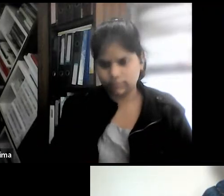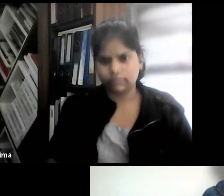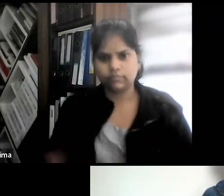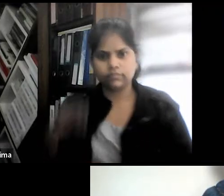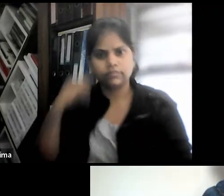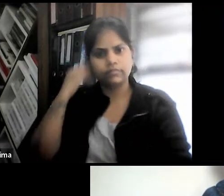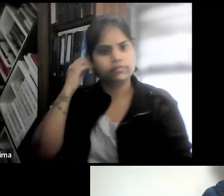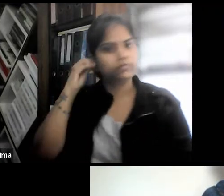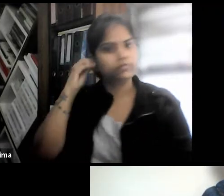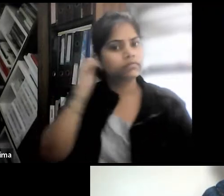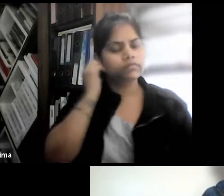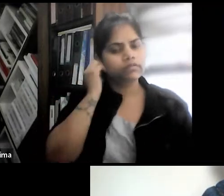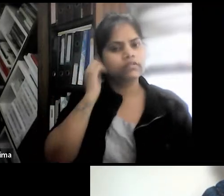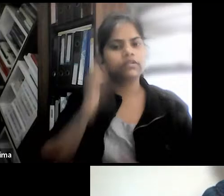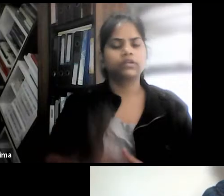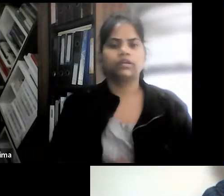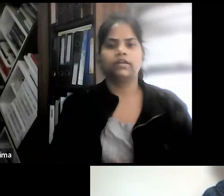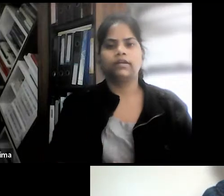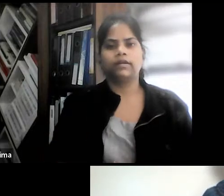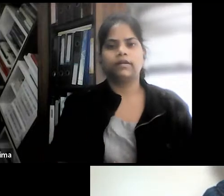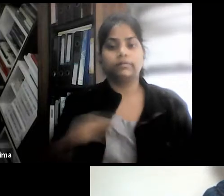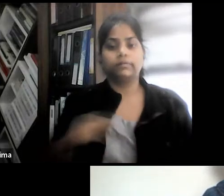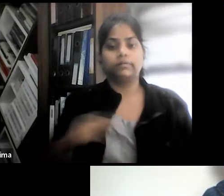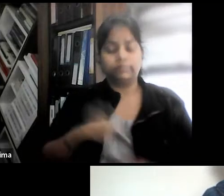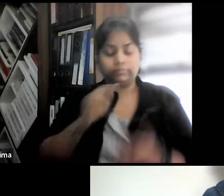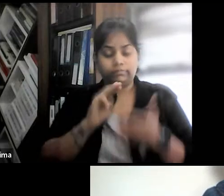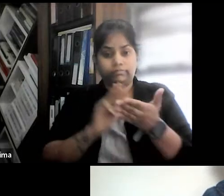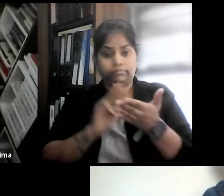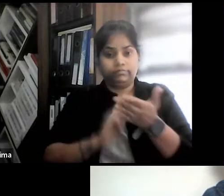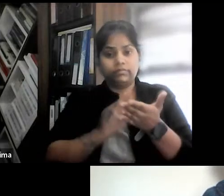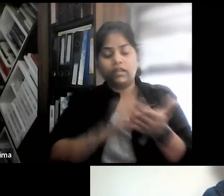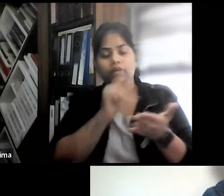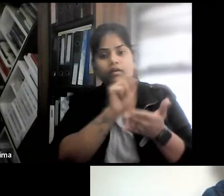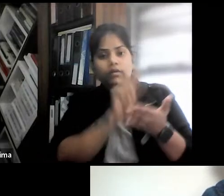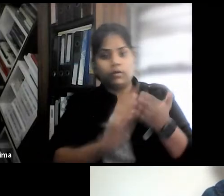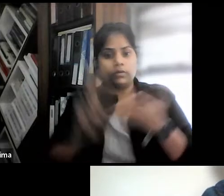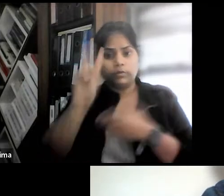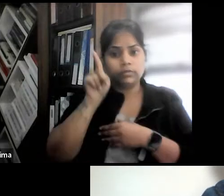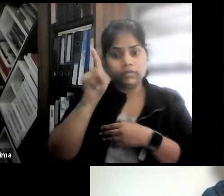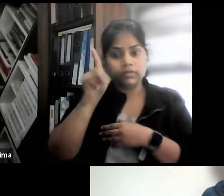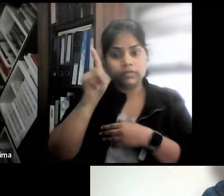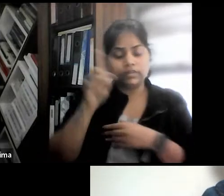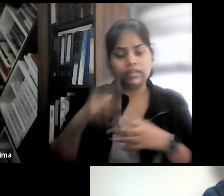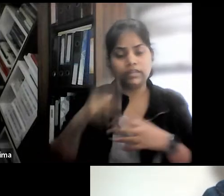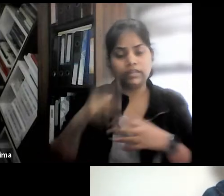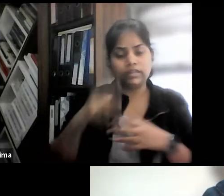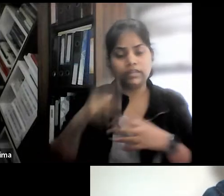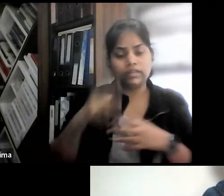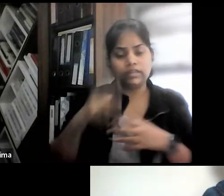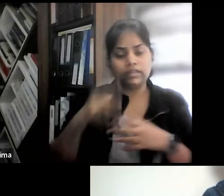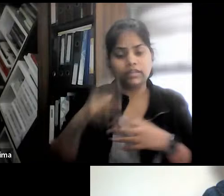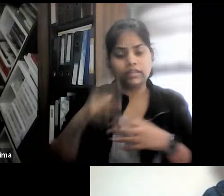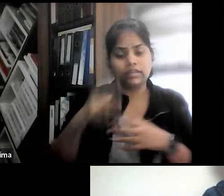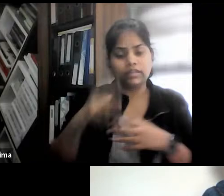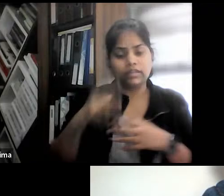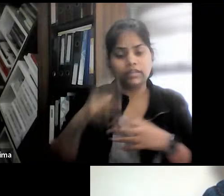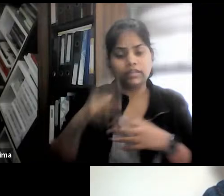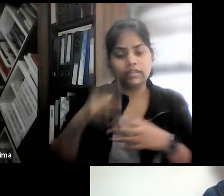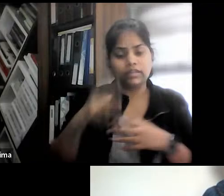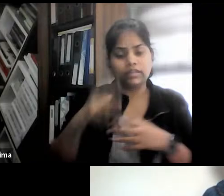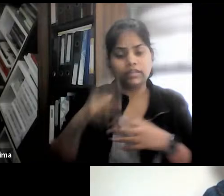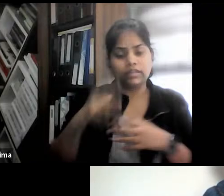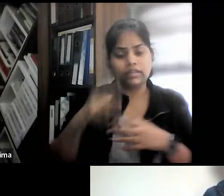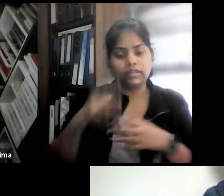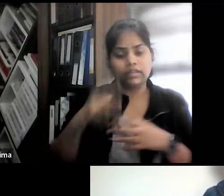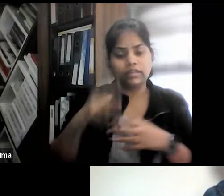College, Mahavidyalaya, Howrah, West Bengal. She's also studied English from Jadavpur University, and